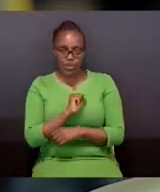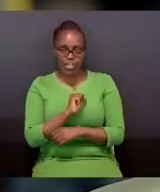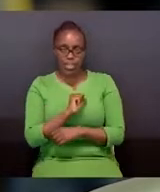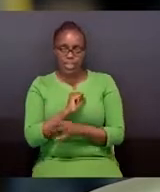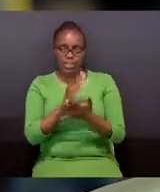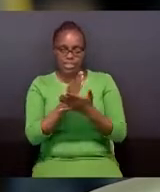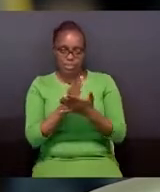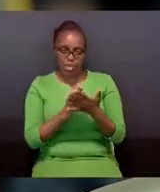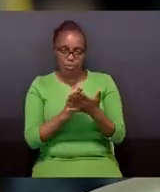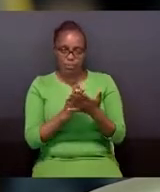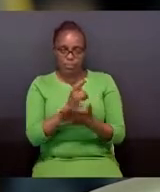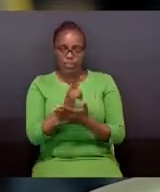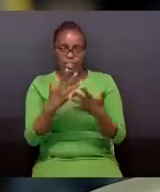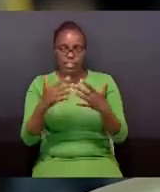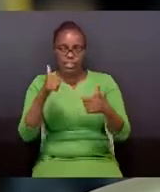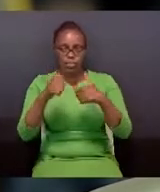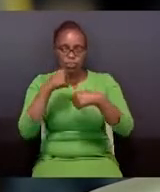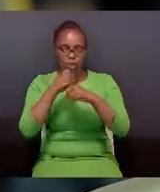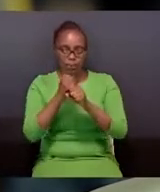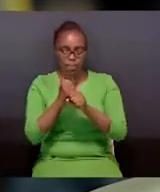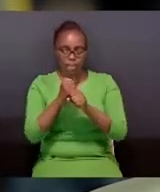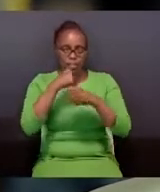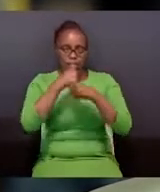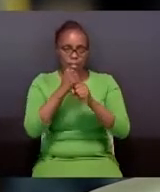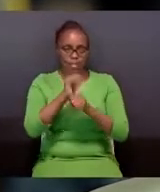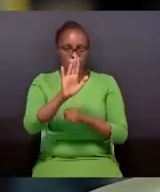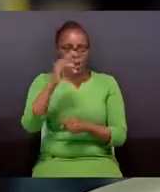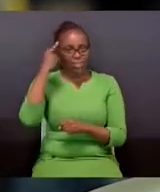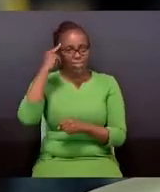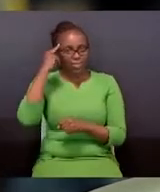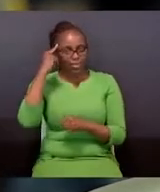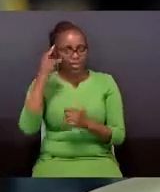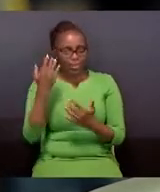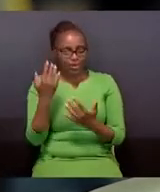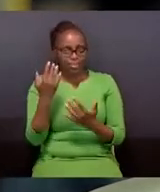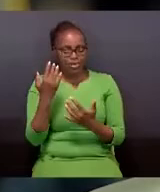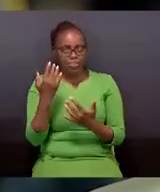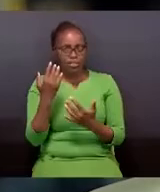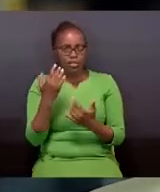some of the things shape you. They shape your thinking.